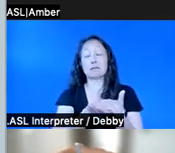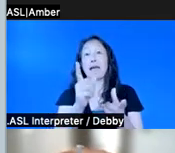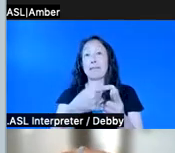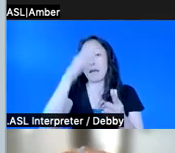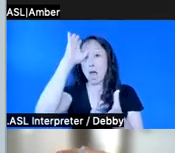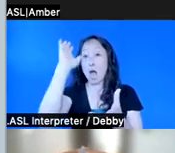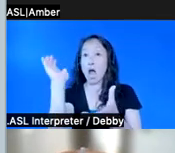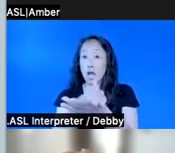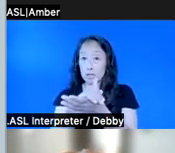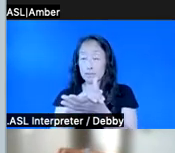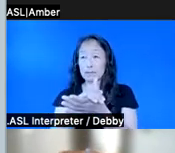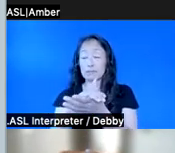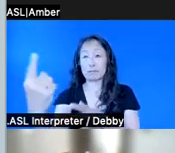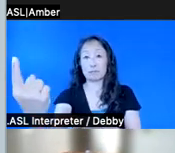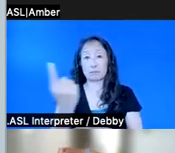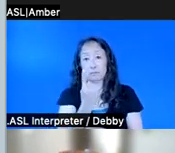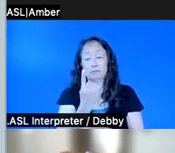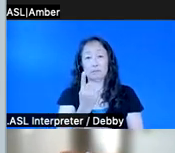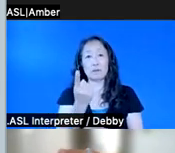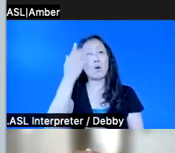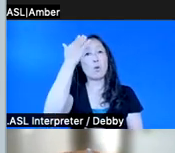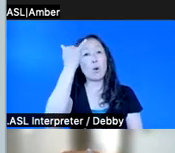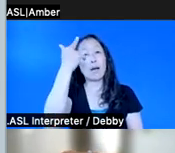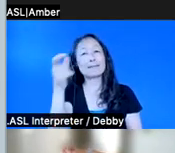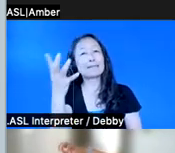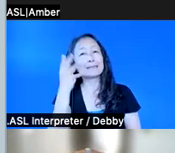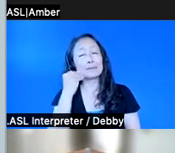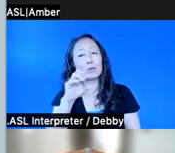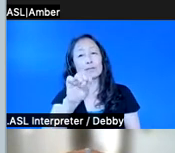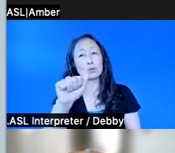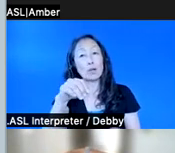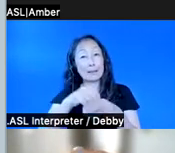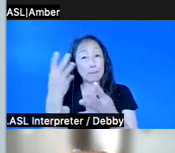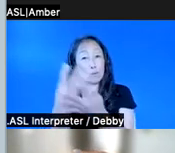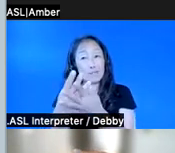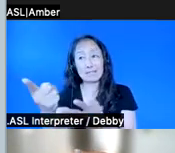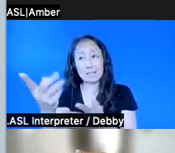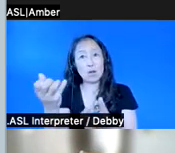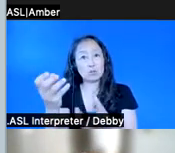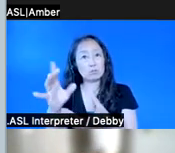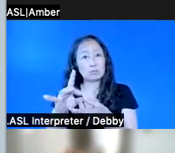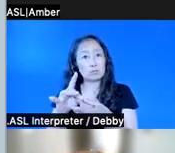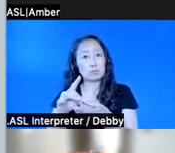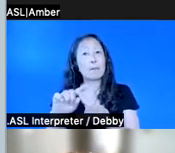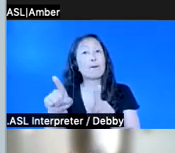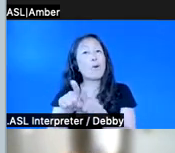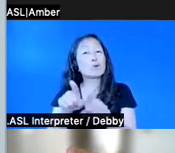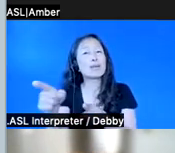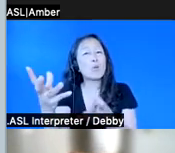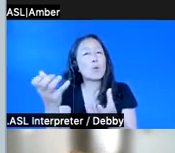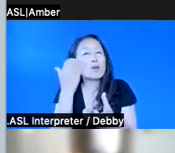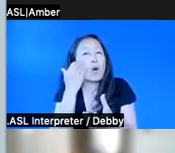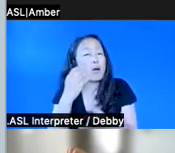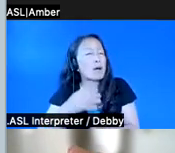sexually assaulted in prison. And he wanted to talk about that, but he also wanted to know if his wife was coming there.